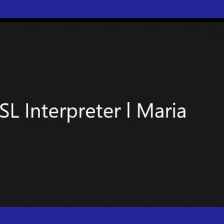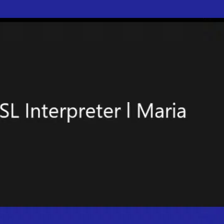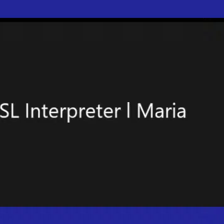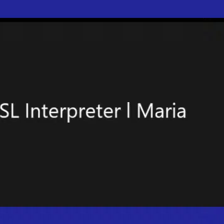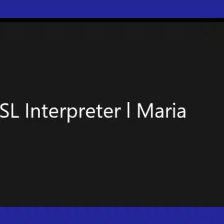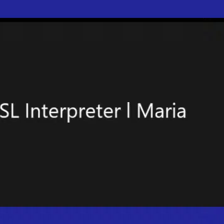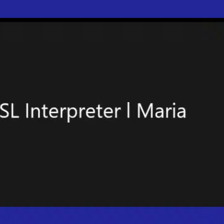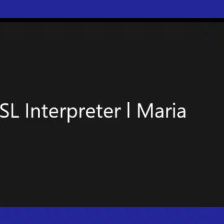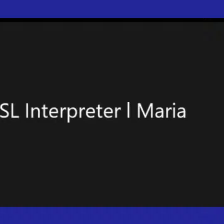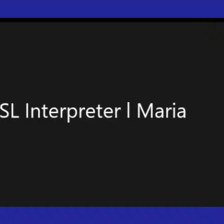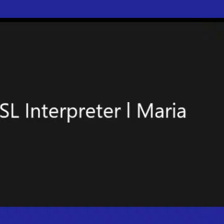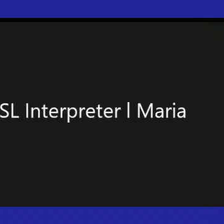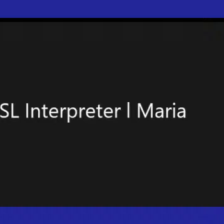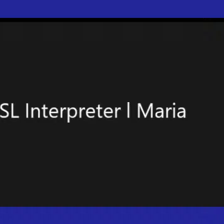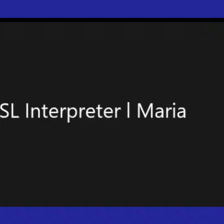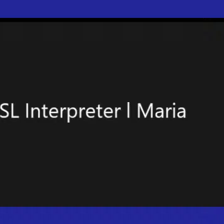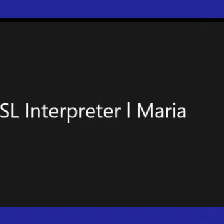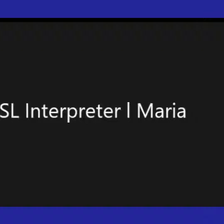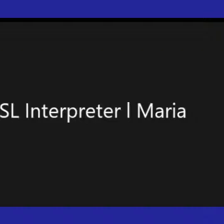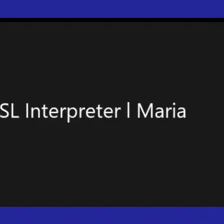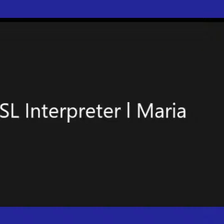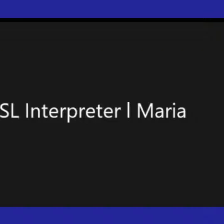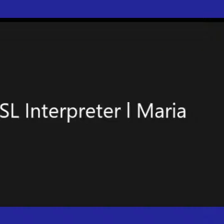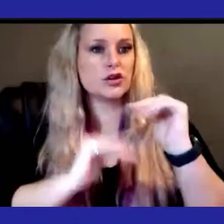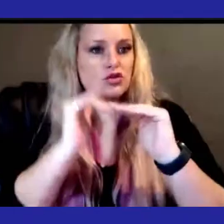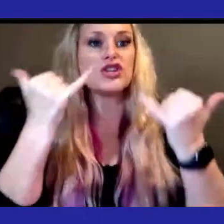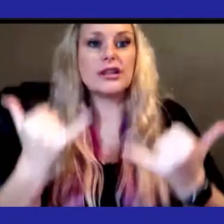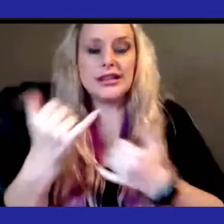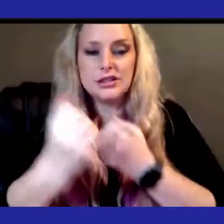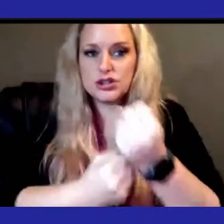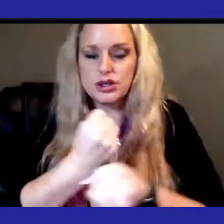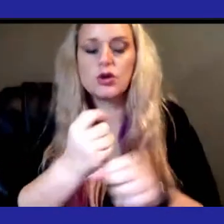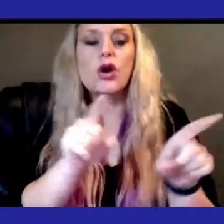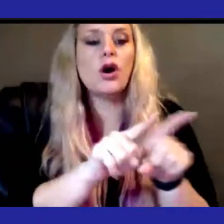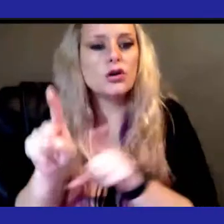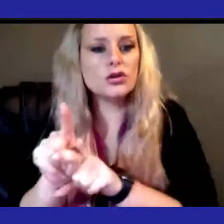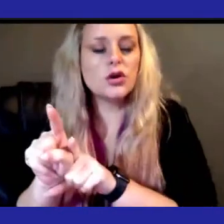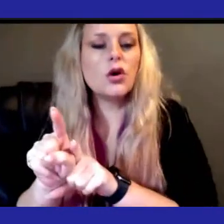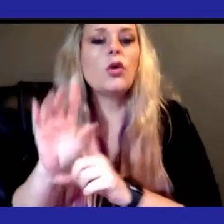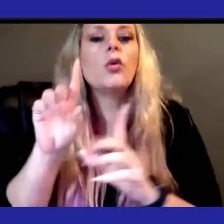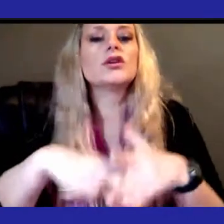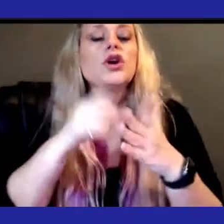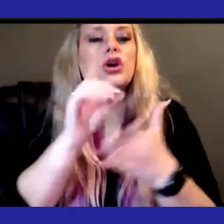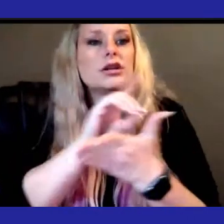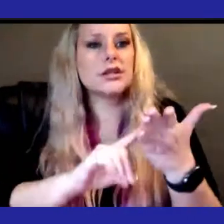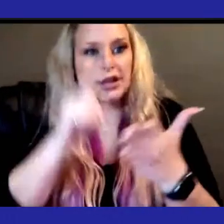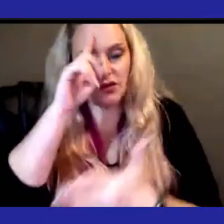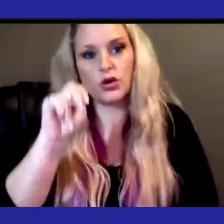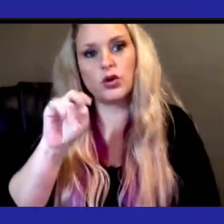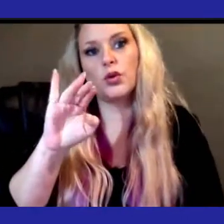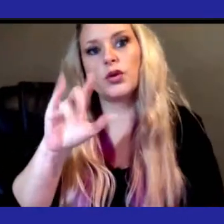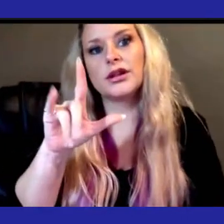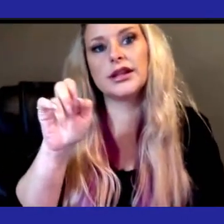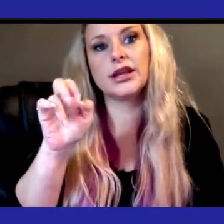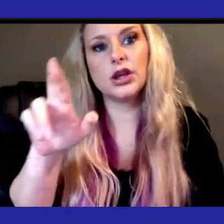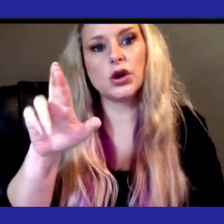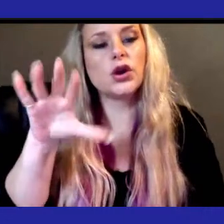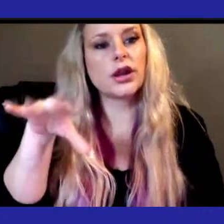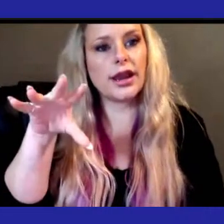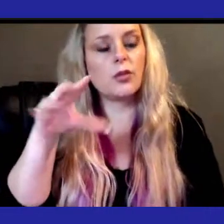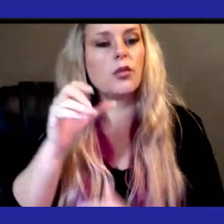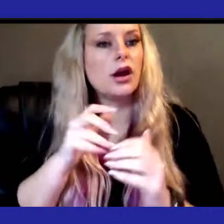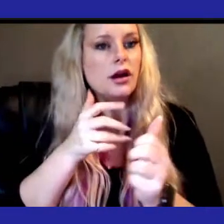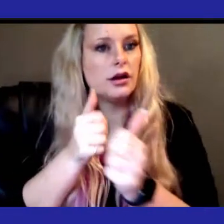anticipating to start construction this year. Also at Woodhull, we have started design on the nuclear camera upgrade and are on the way